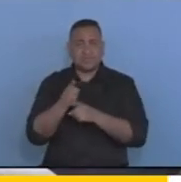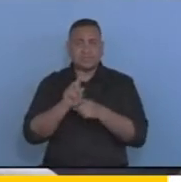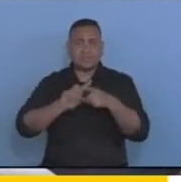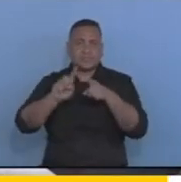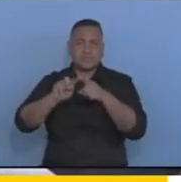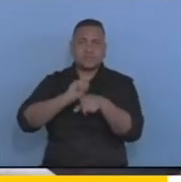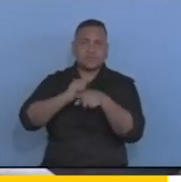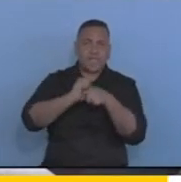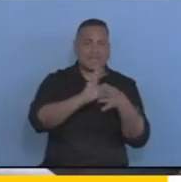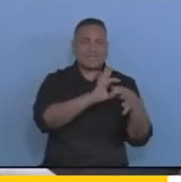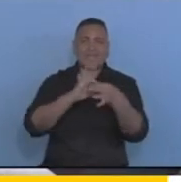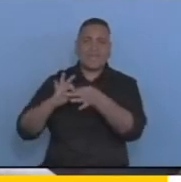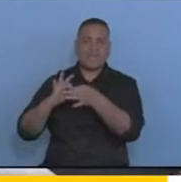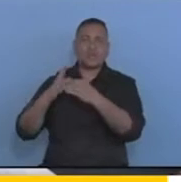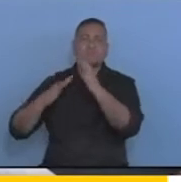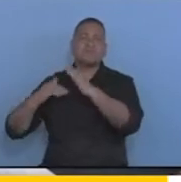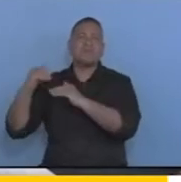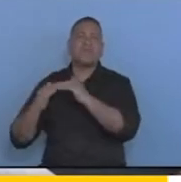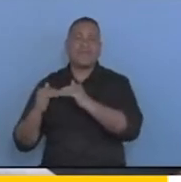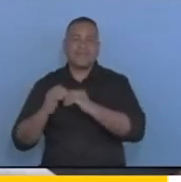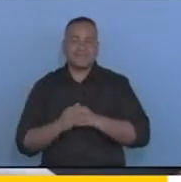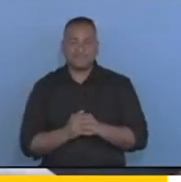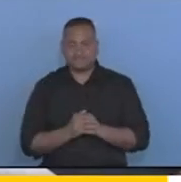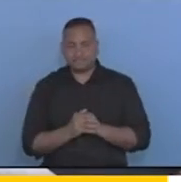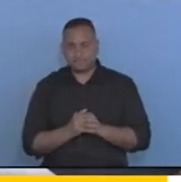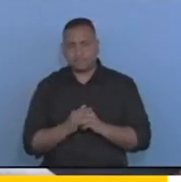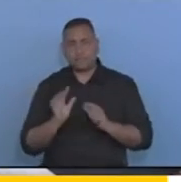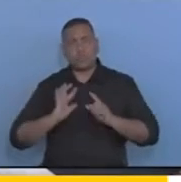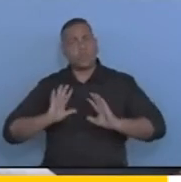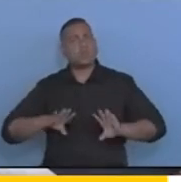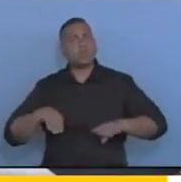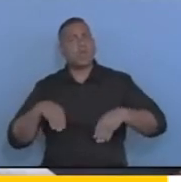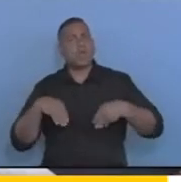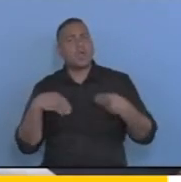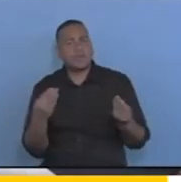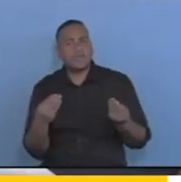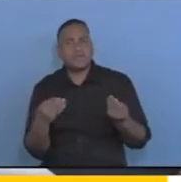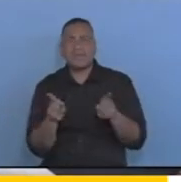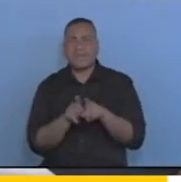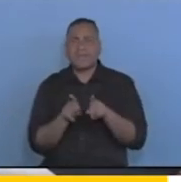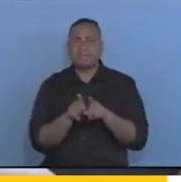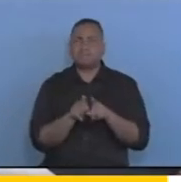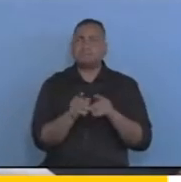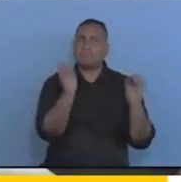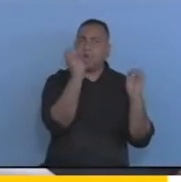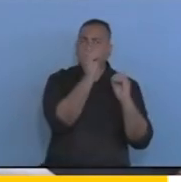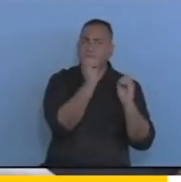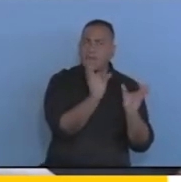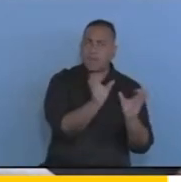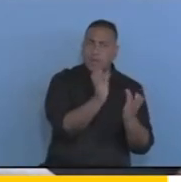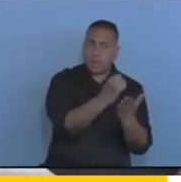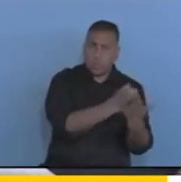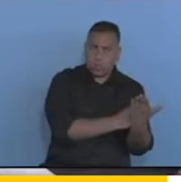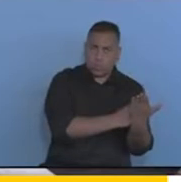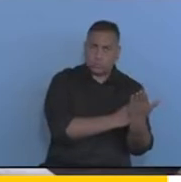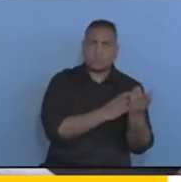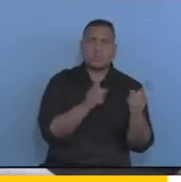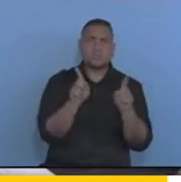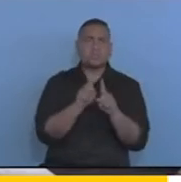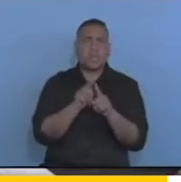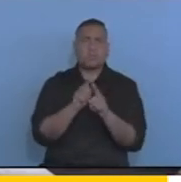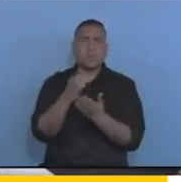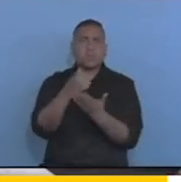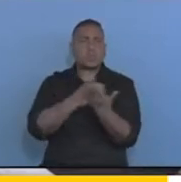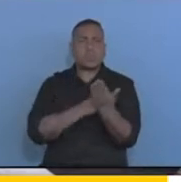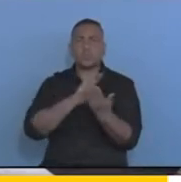that on a morning, afternoon basis, as well as, you know, weekend basis. So there is opportunities